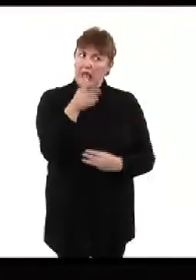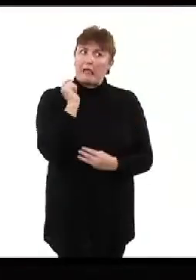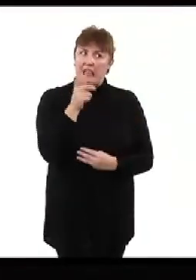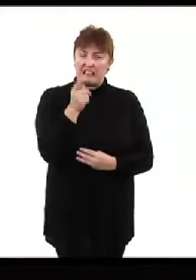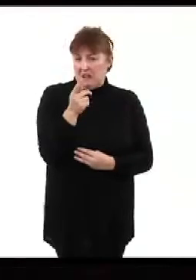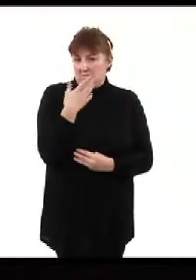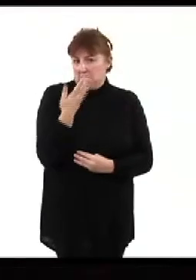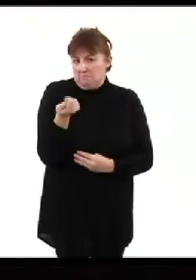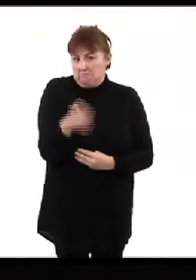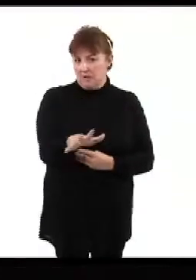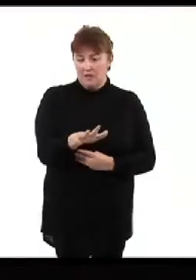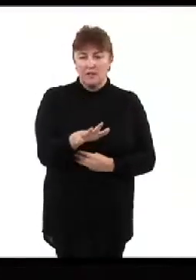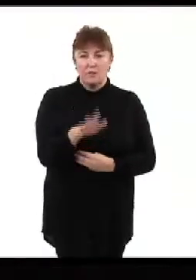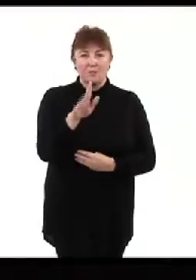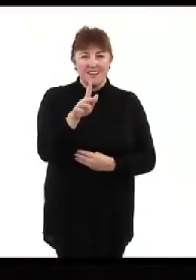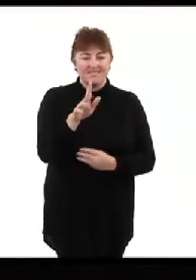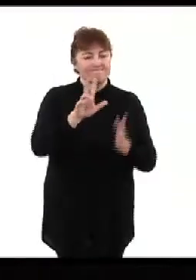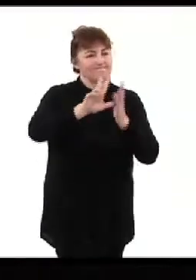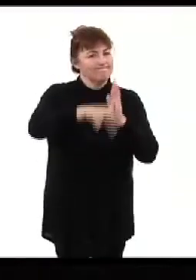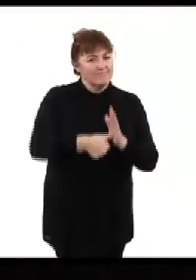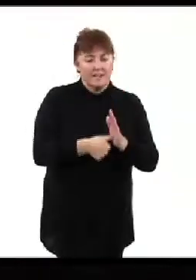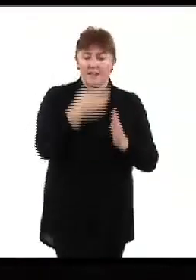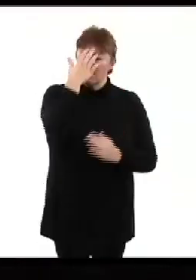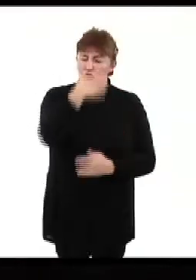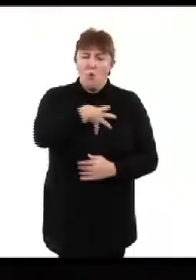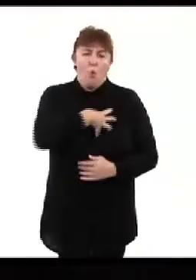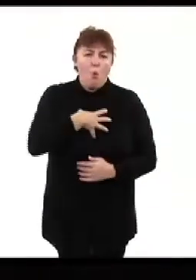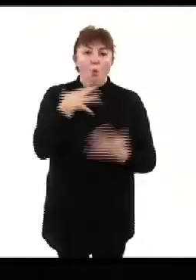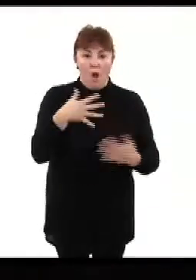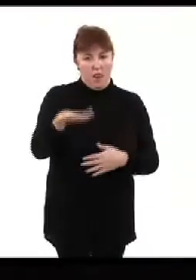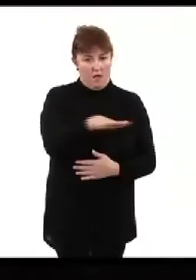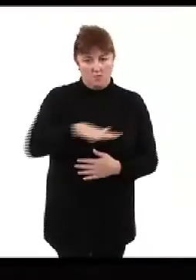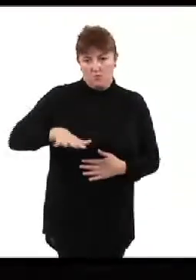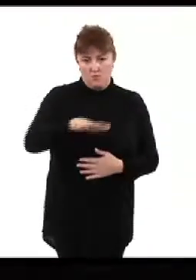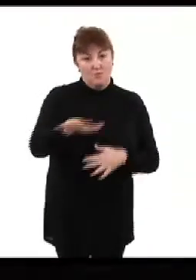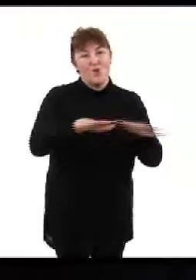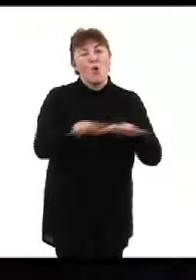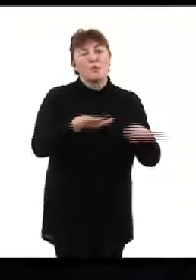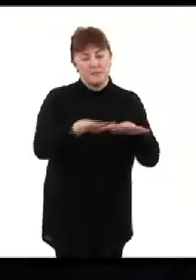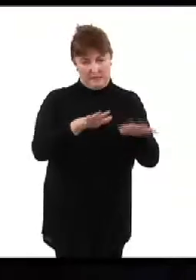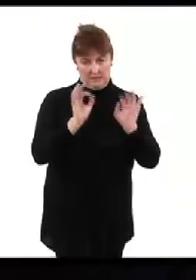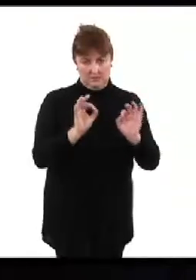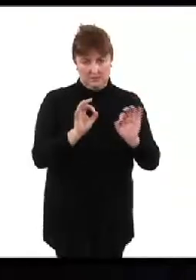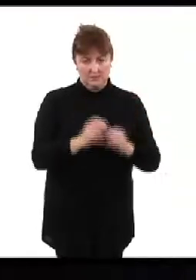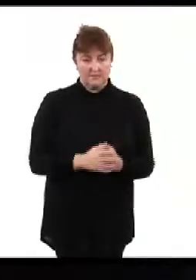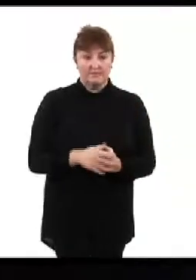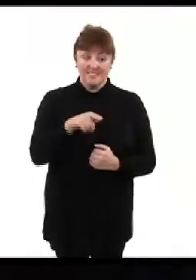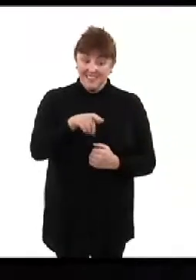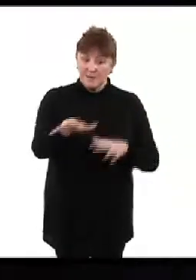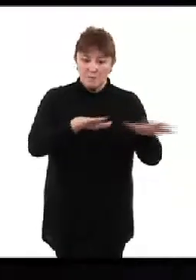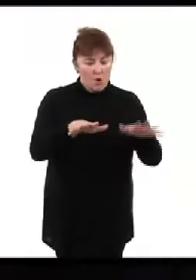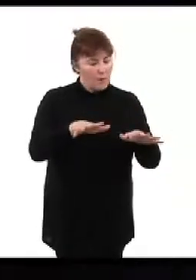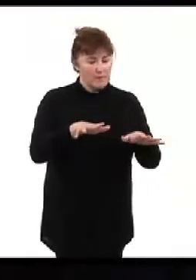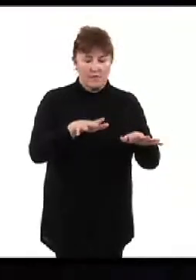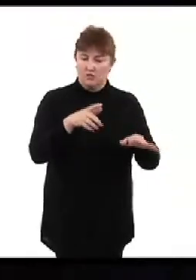location, orientation of the hand shape, all of these at about the same rate. What was